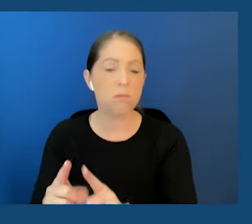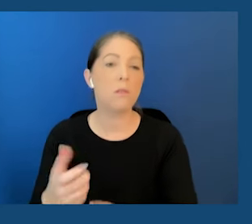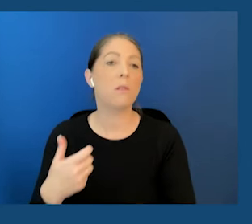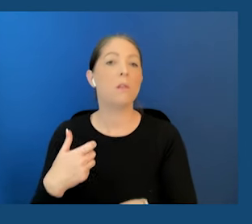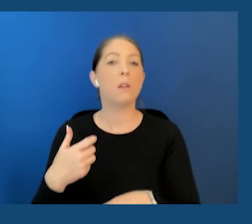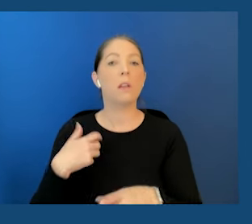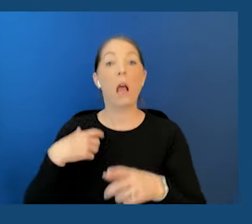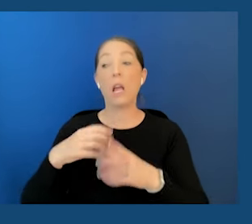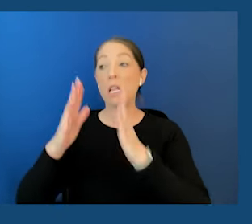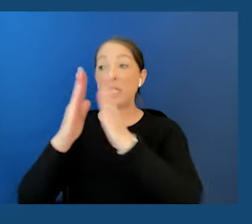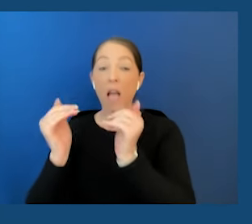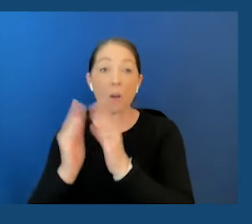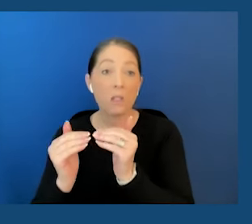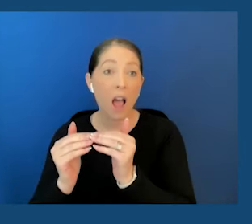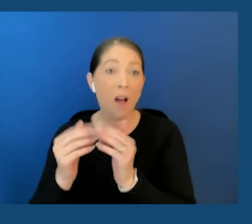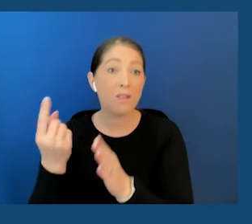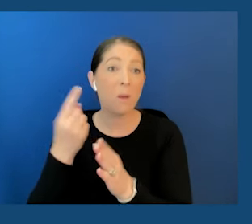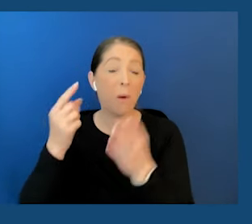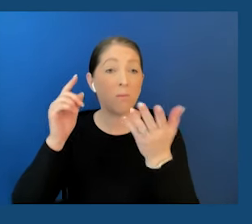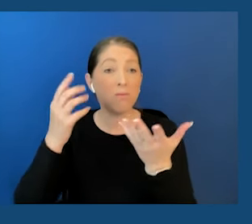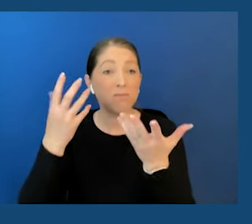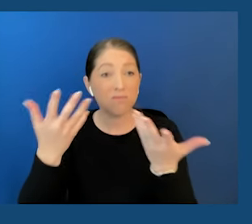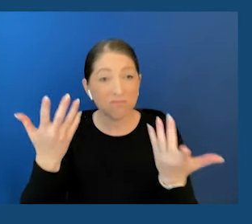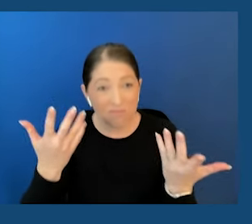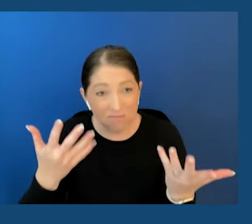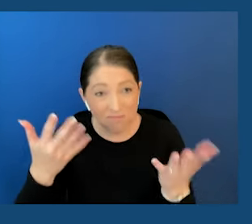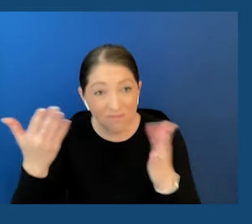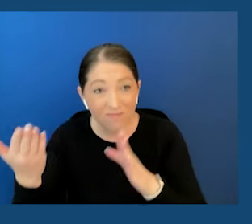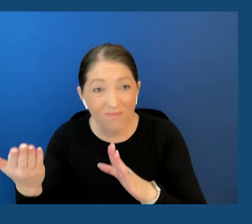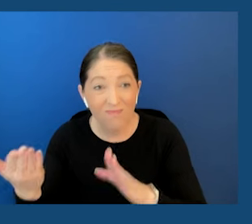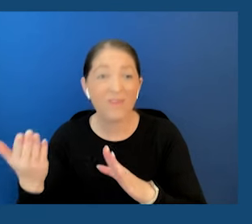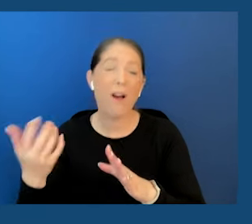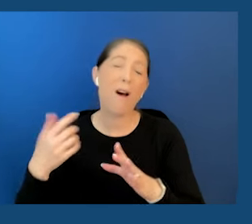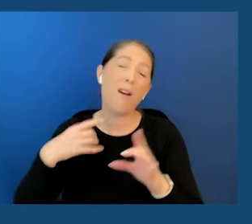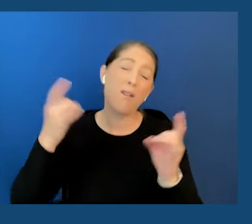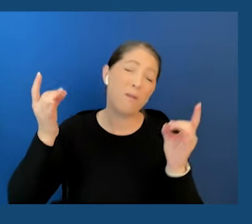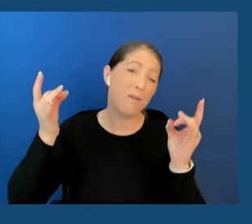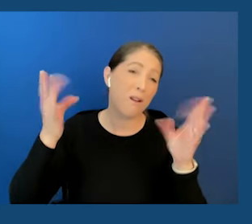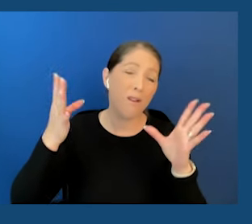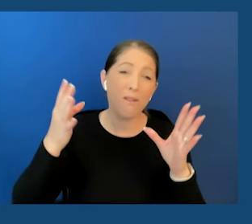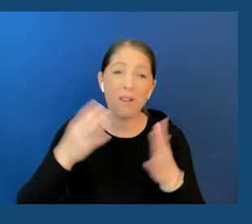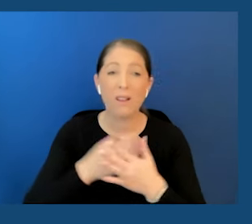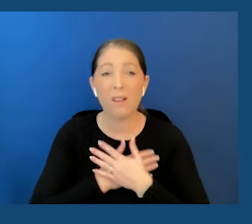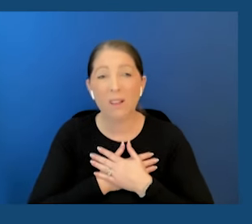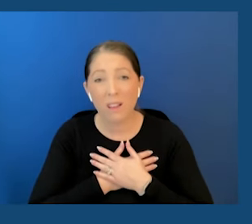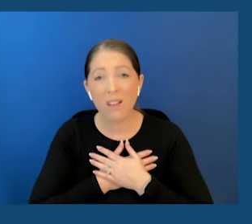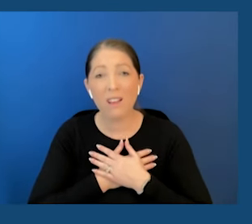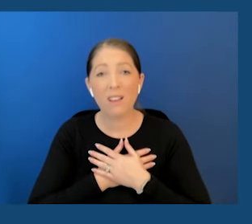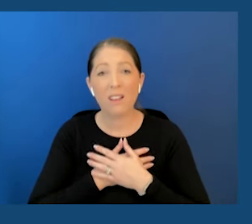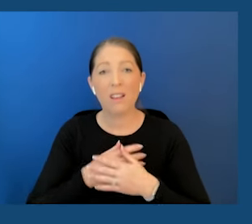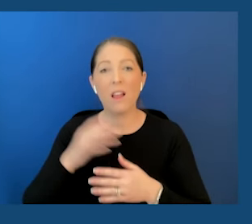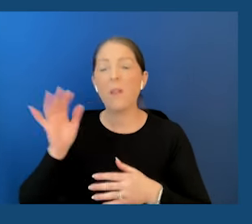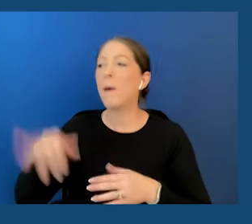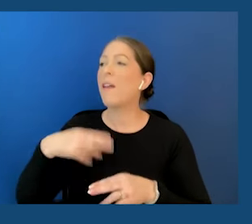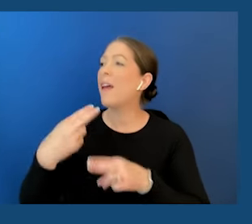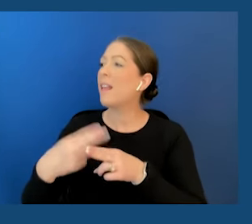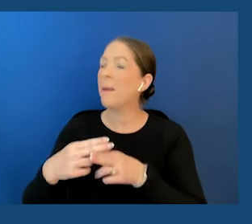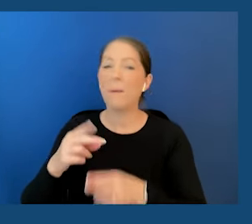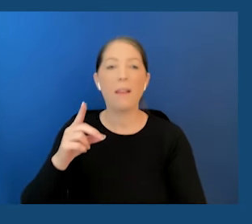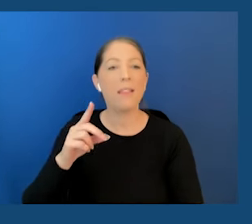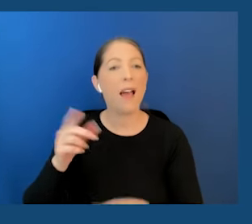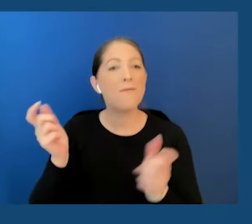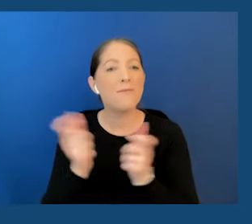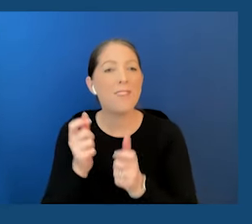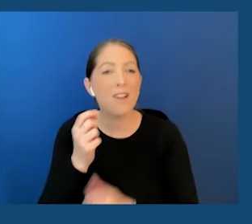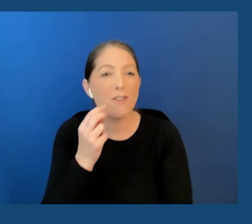of a life. Young woman, how tragic was that? Going into what's the name of the little diner downtown I went to? Annie's. How's,